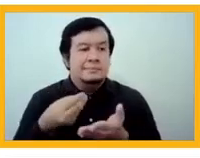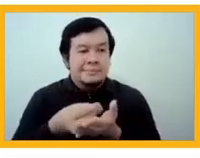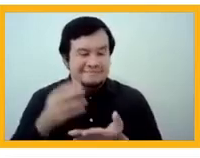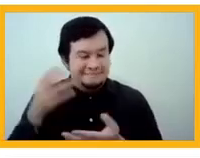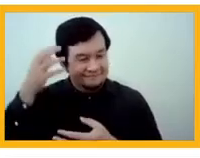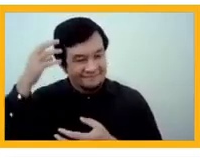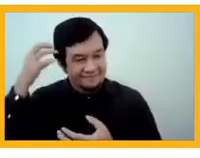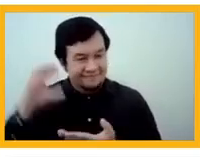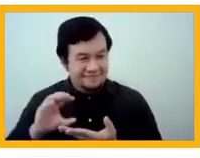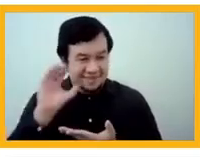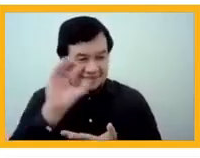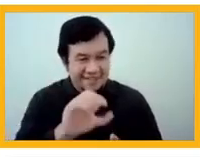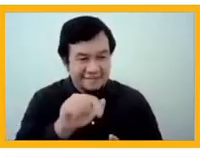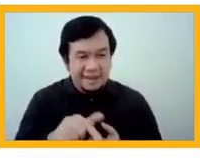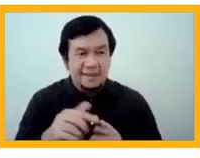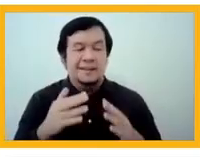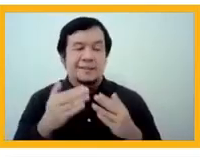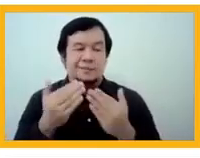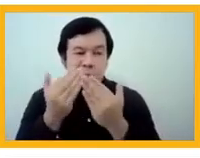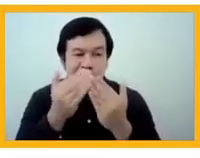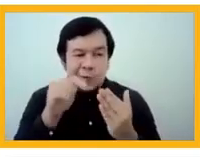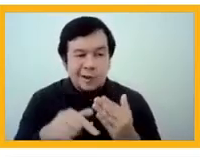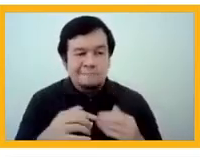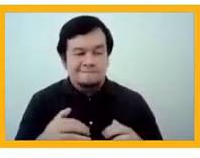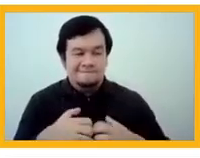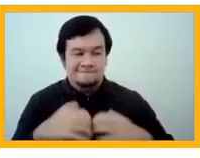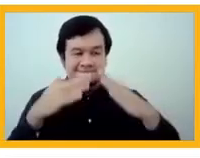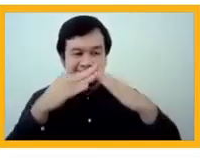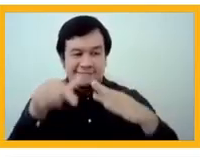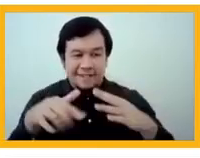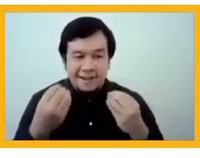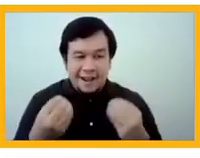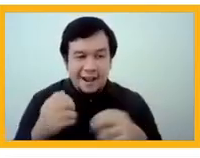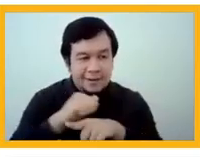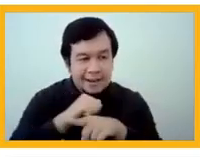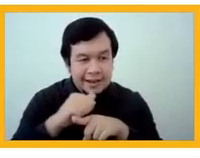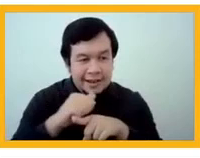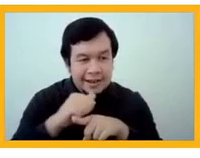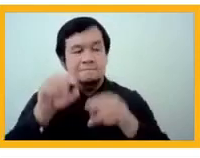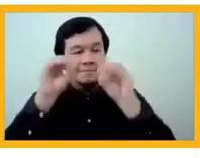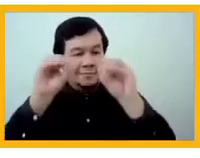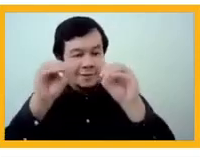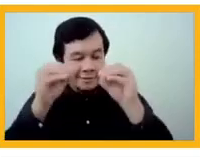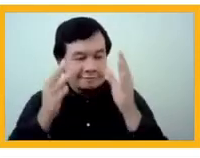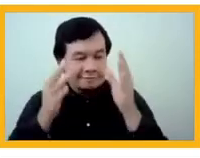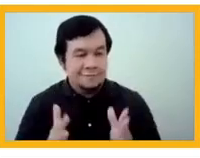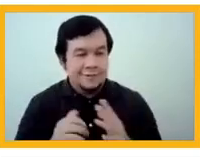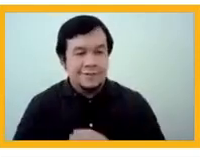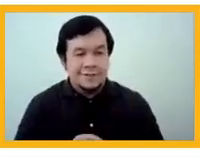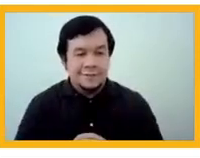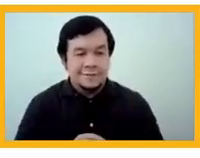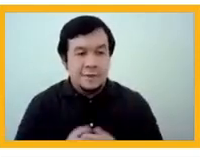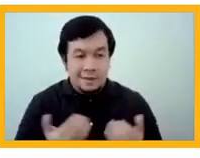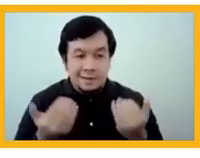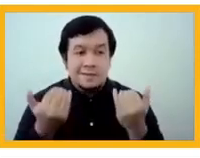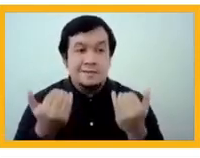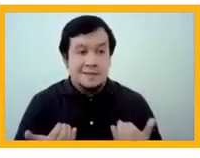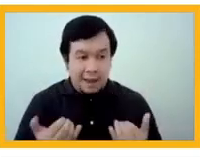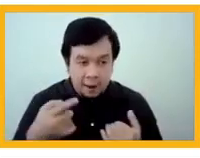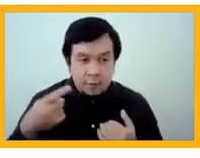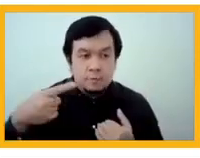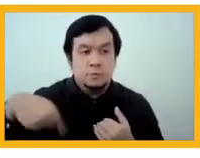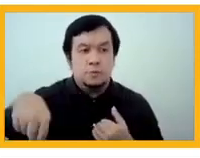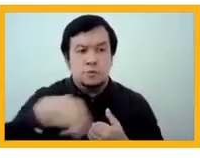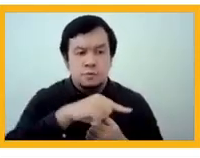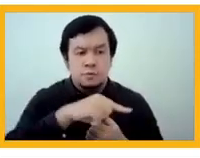their salaries. Now, these are not bad things, but the reason these things do not seem to have much impact on learning